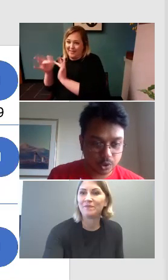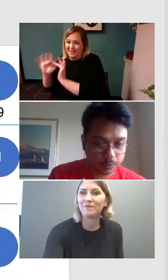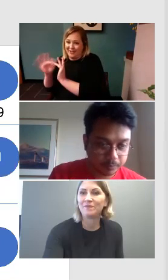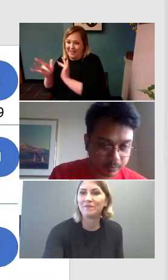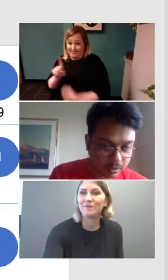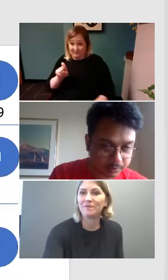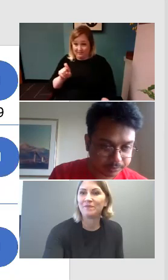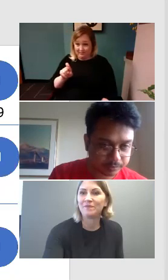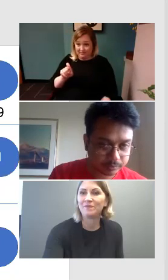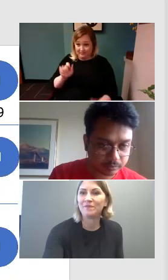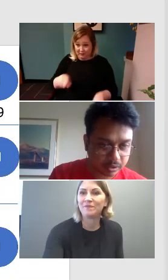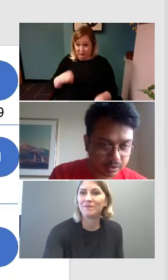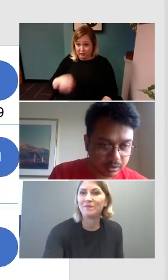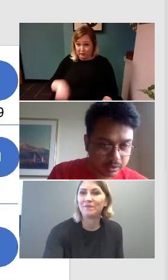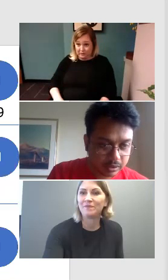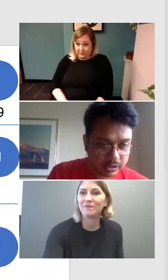So